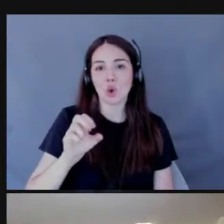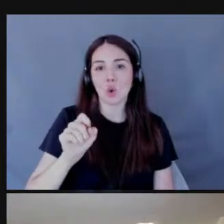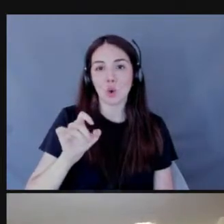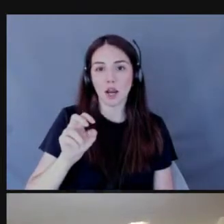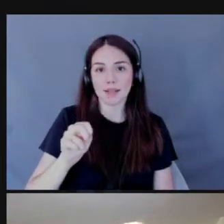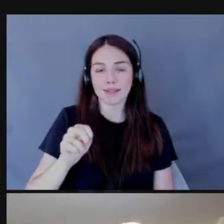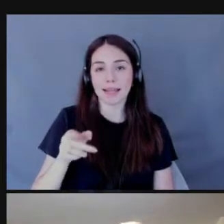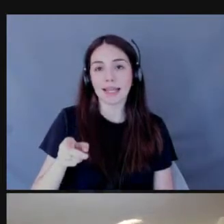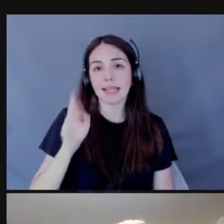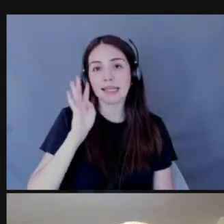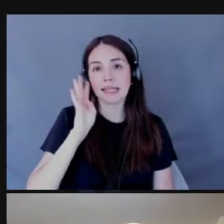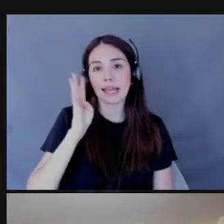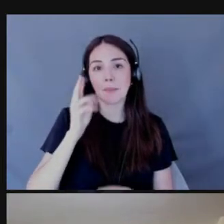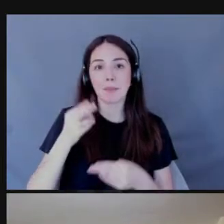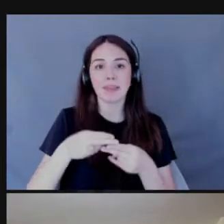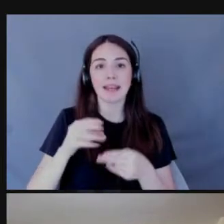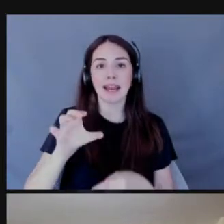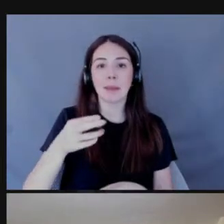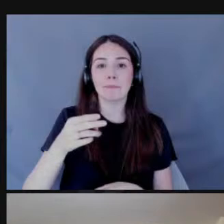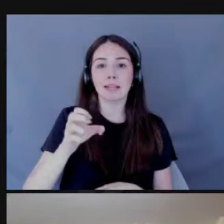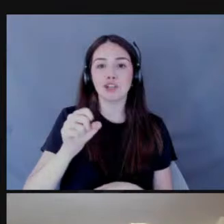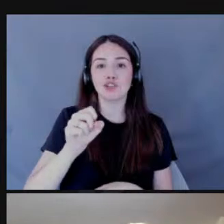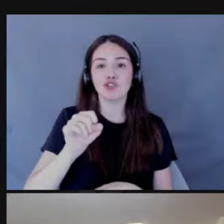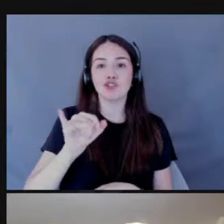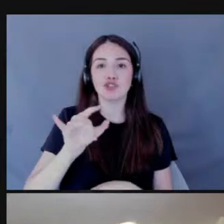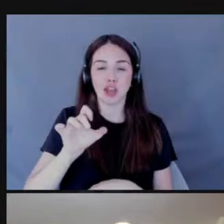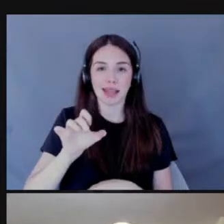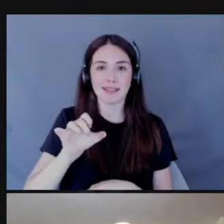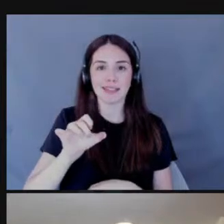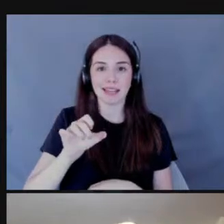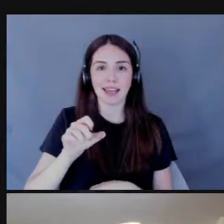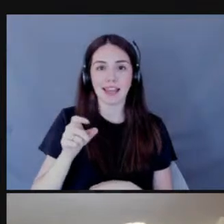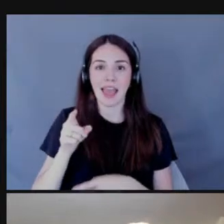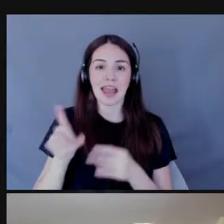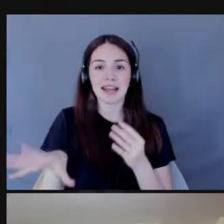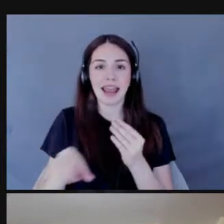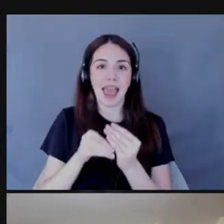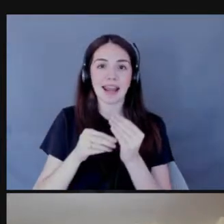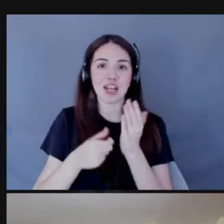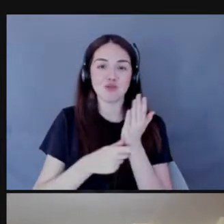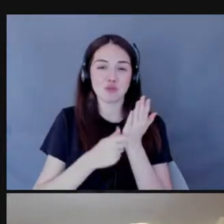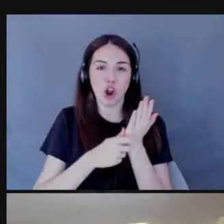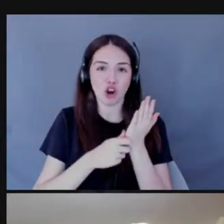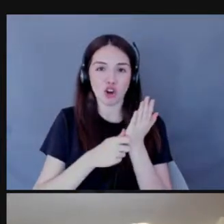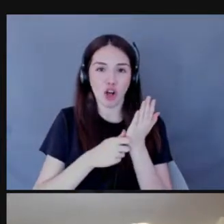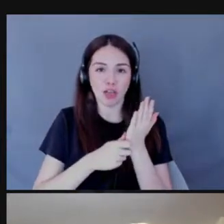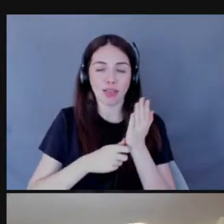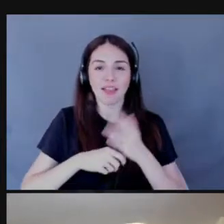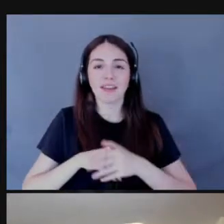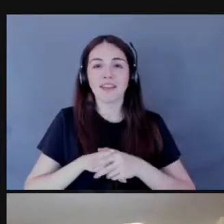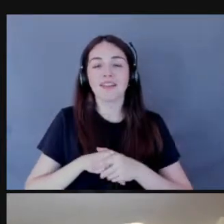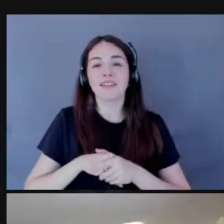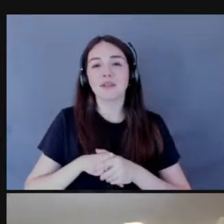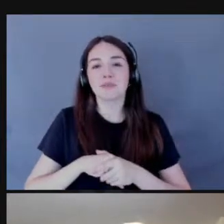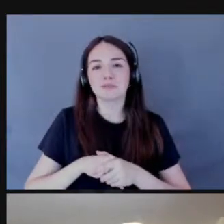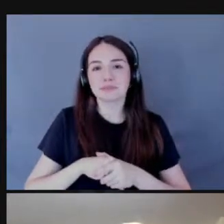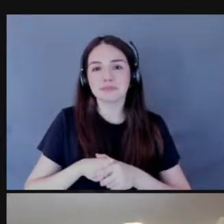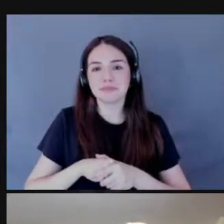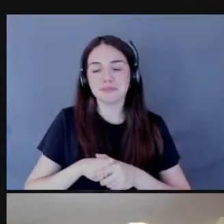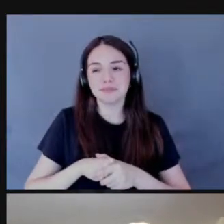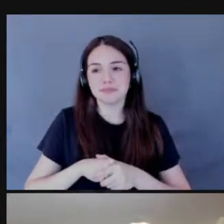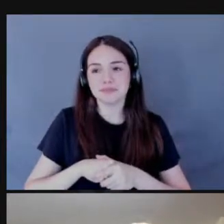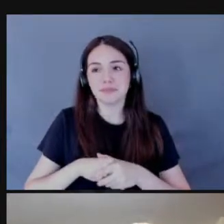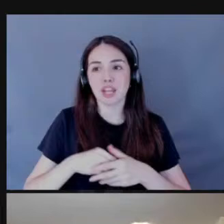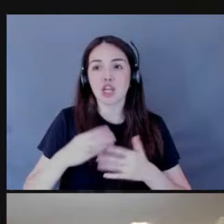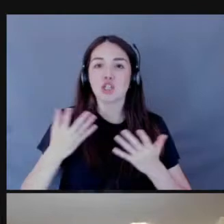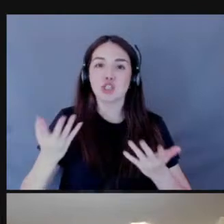came up with the name Chessie and worked it into one of his articles. And of course, the derivation of Chessie